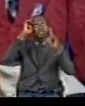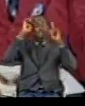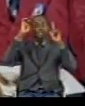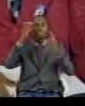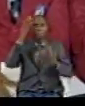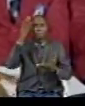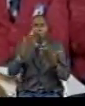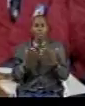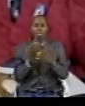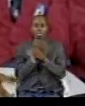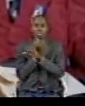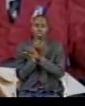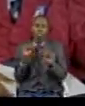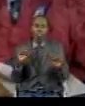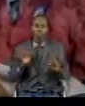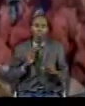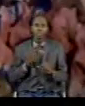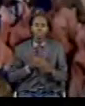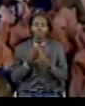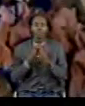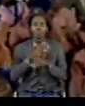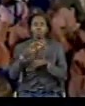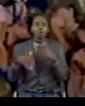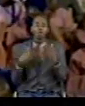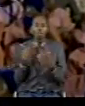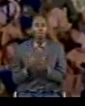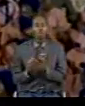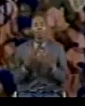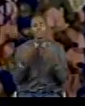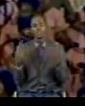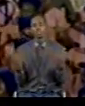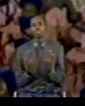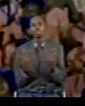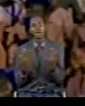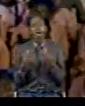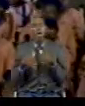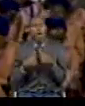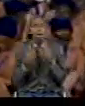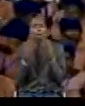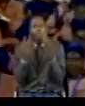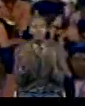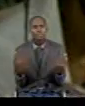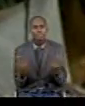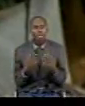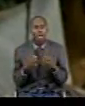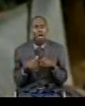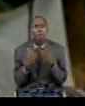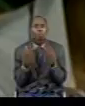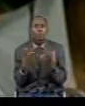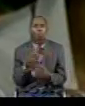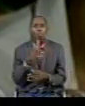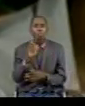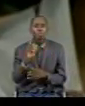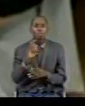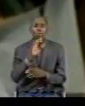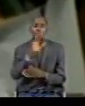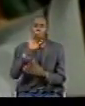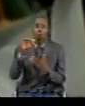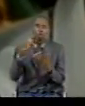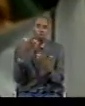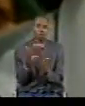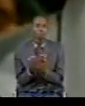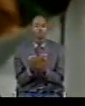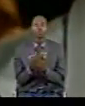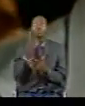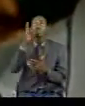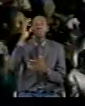from all iniquity. How many iniquities will he redeem you? How many sins will he take away